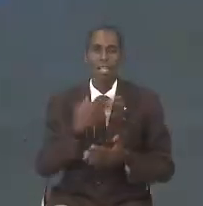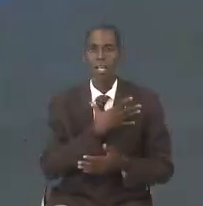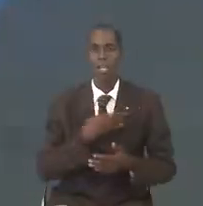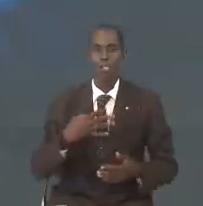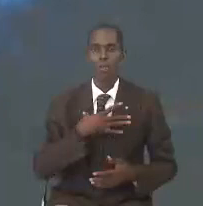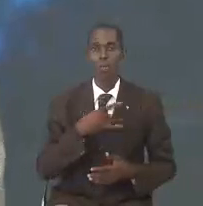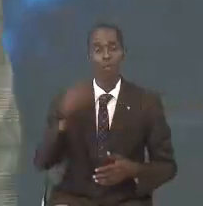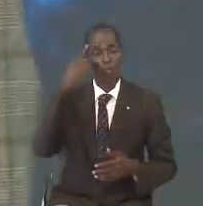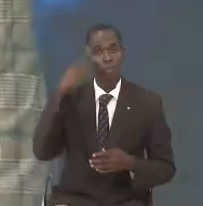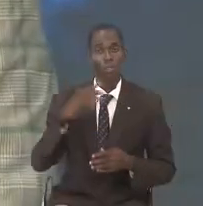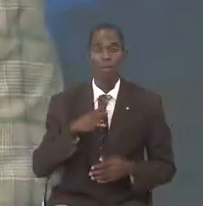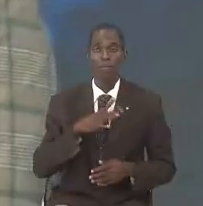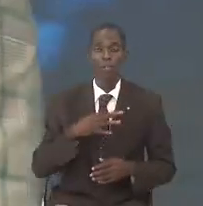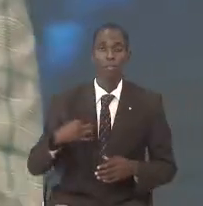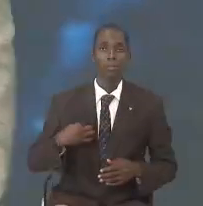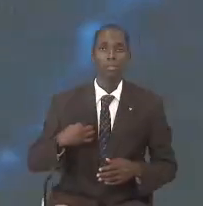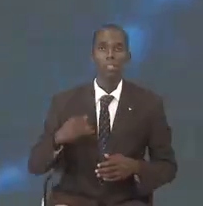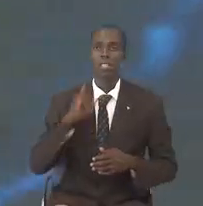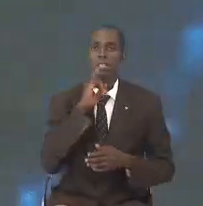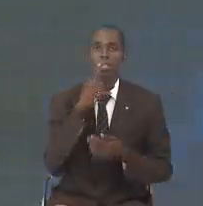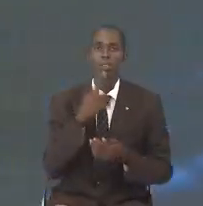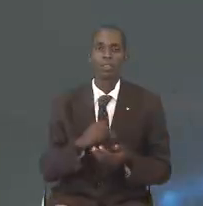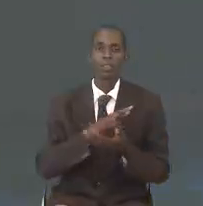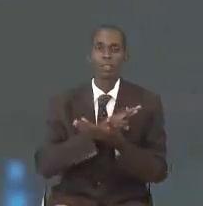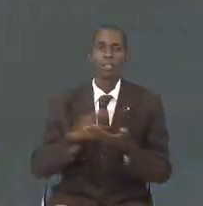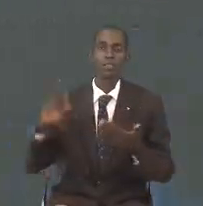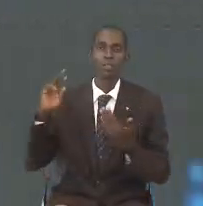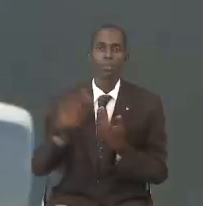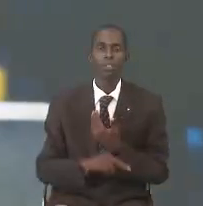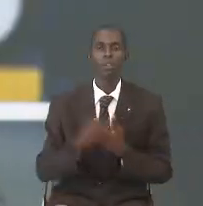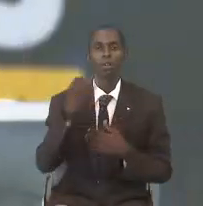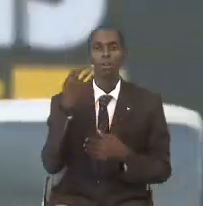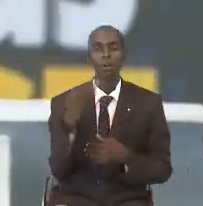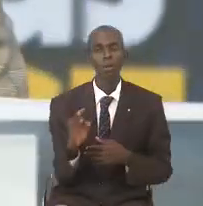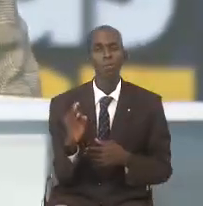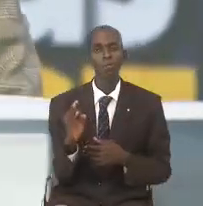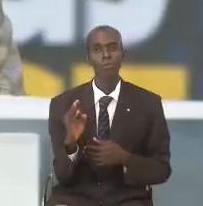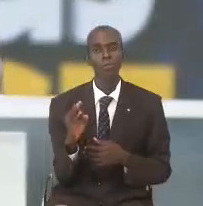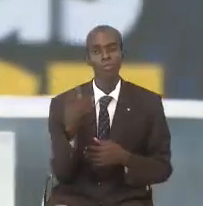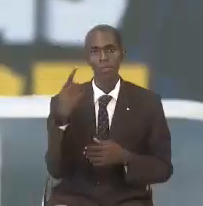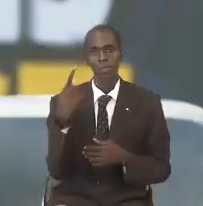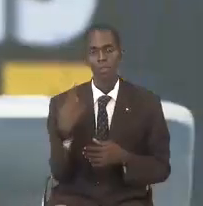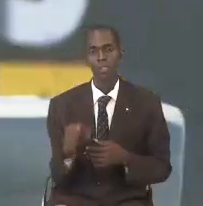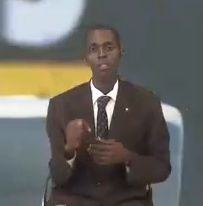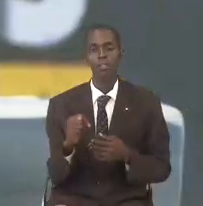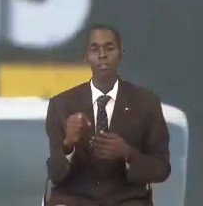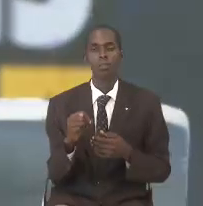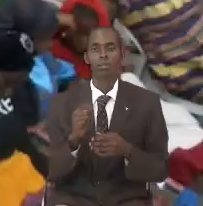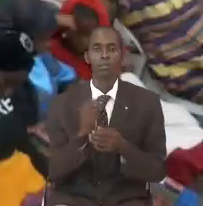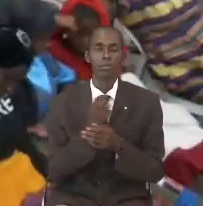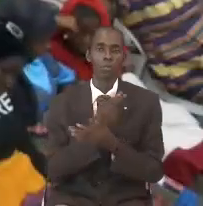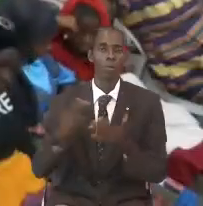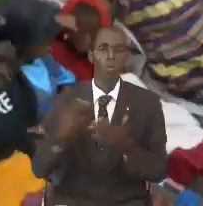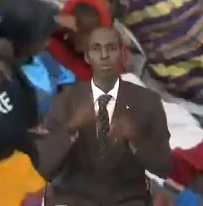fine linen is the righteousness of the saints. You will be ready.